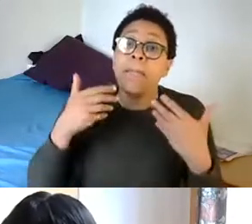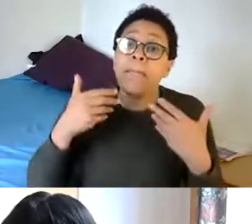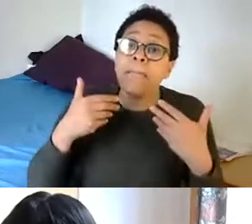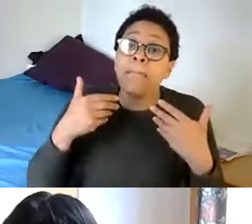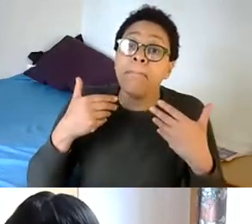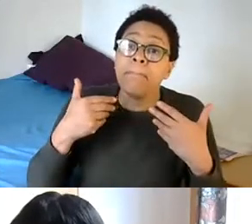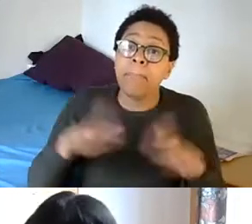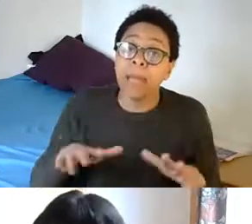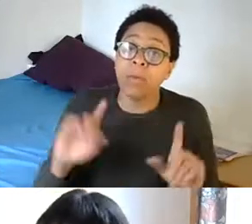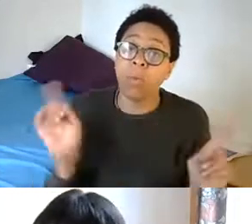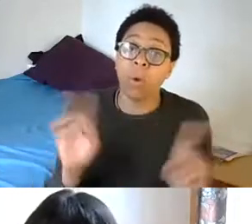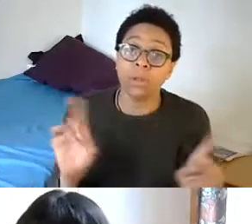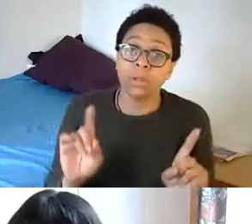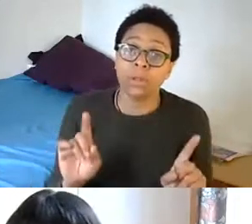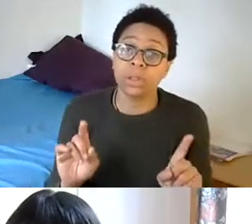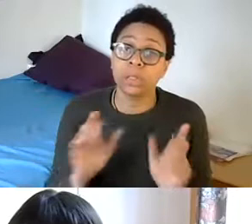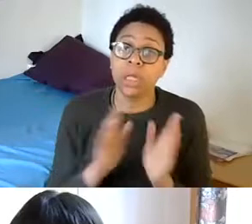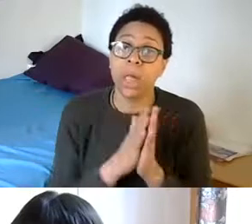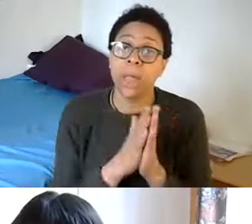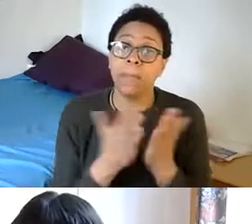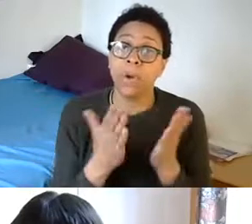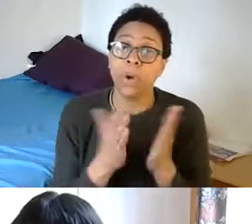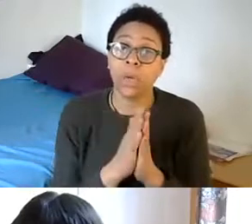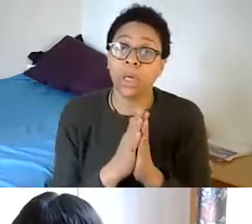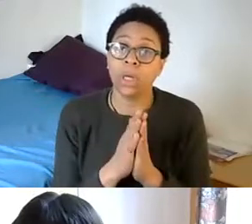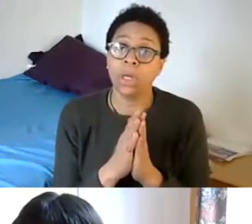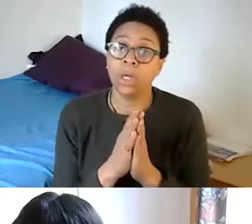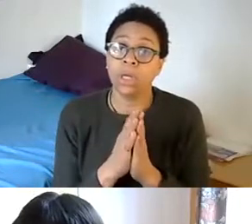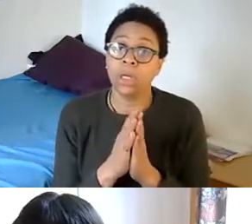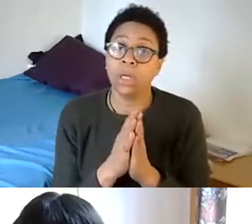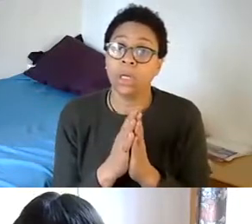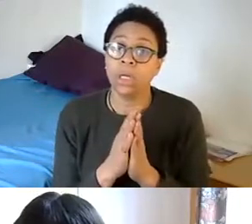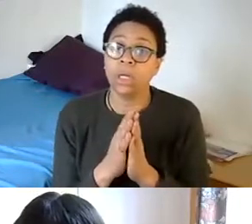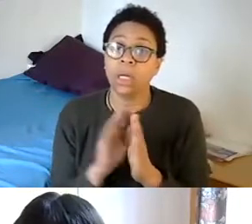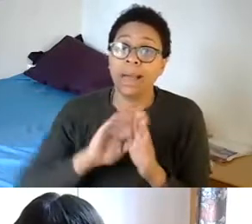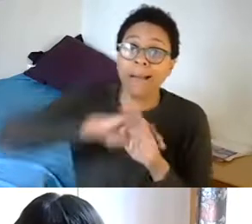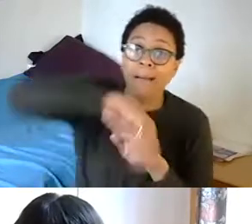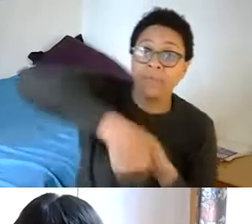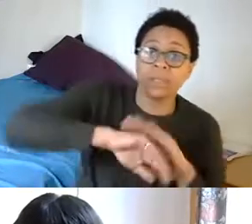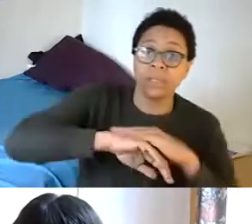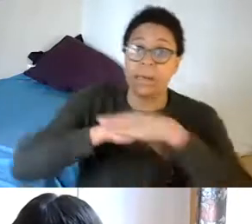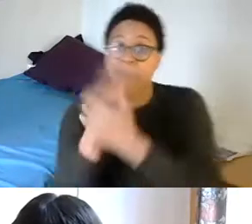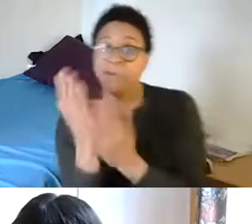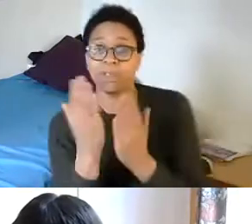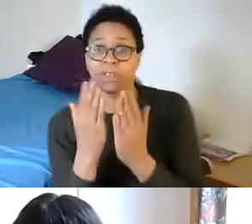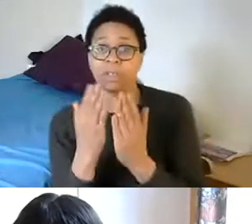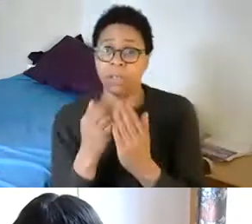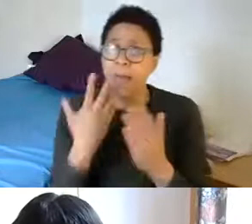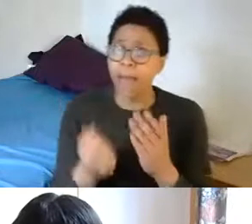book and he's put a cover on it. I've even got the receipt inside the